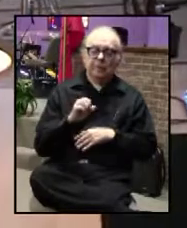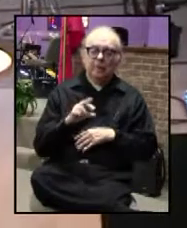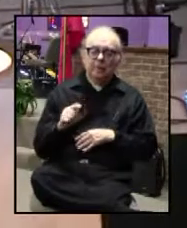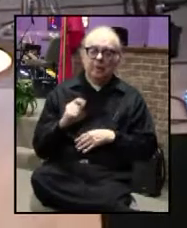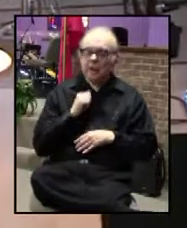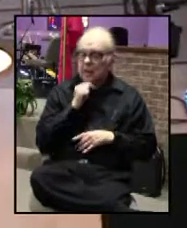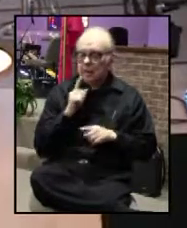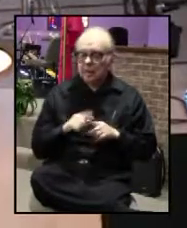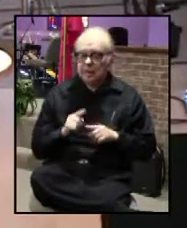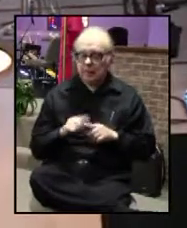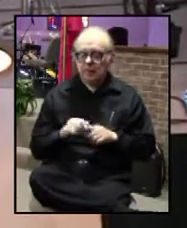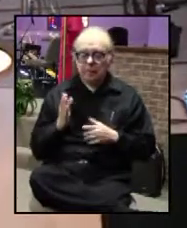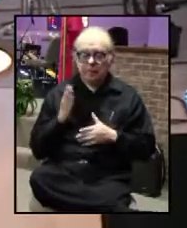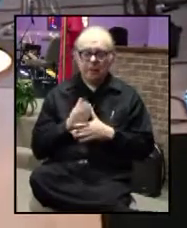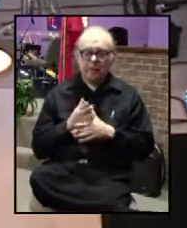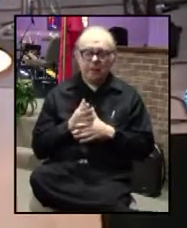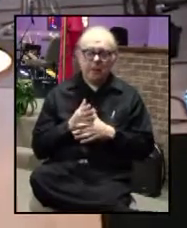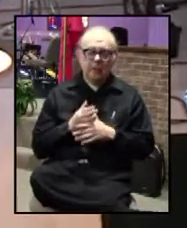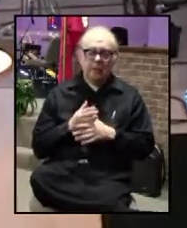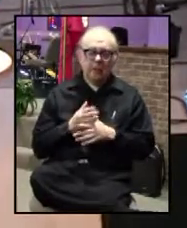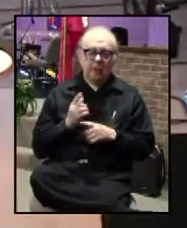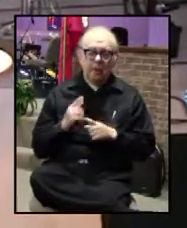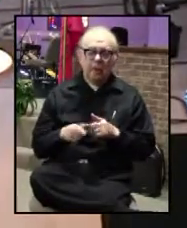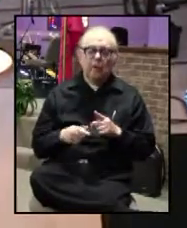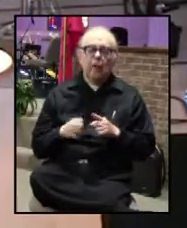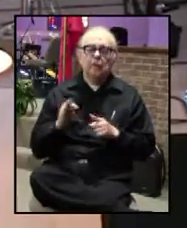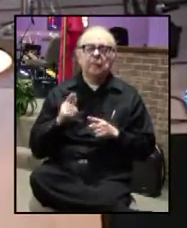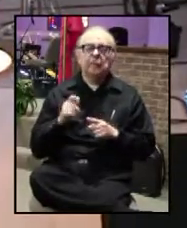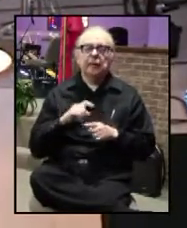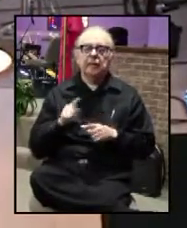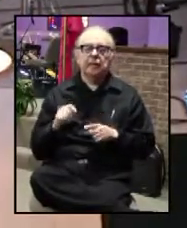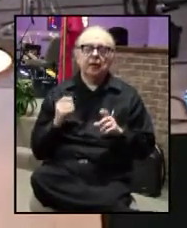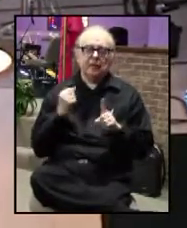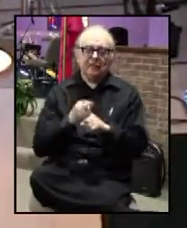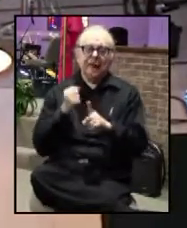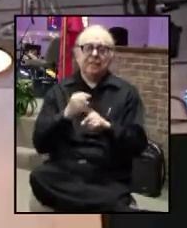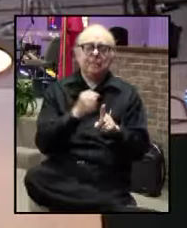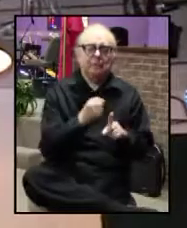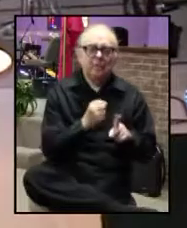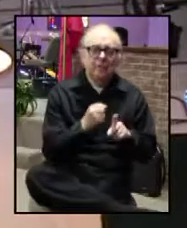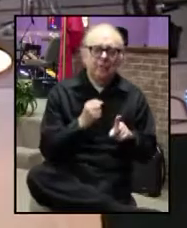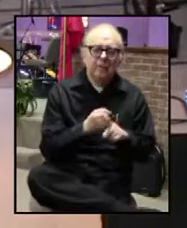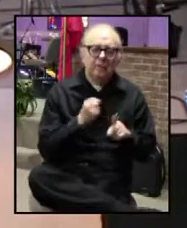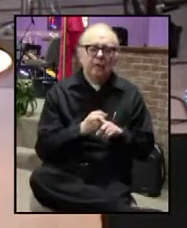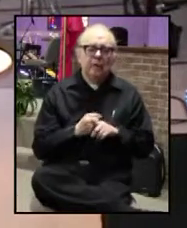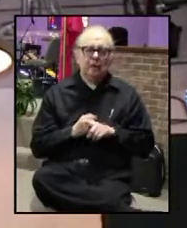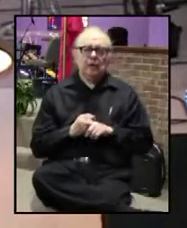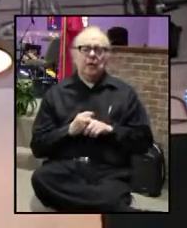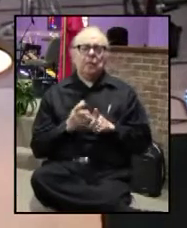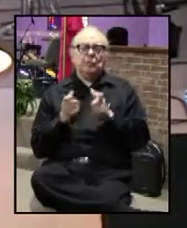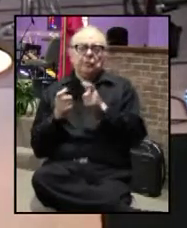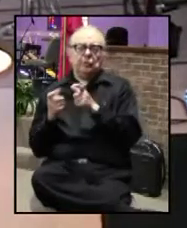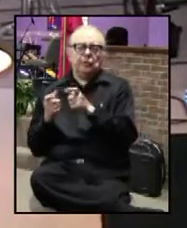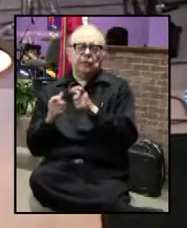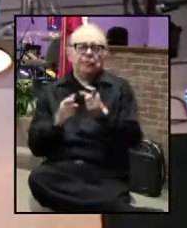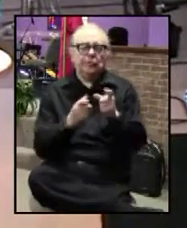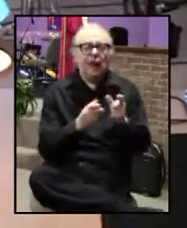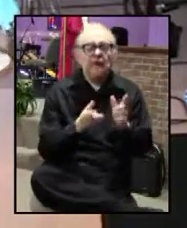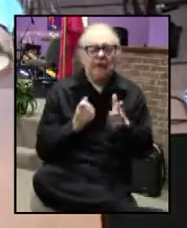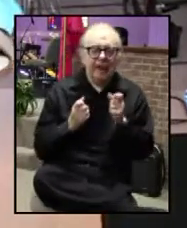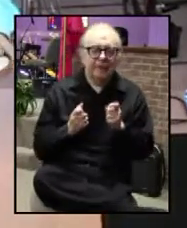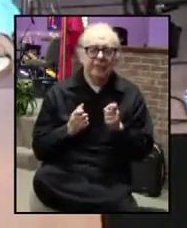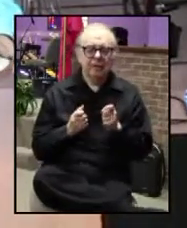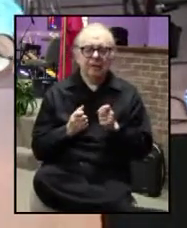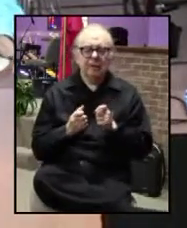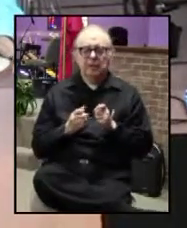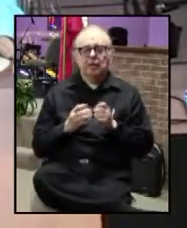count on the Nazis doing what they called a blitz attack, which was like a lightning war, a rapid plan, that they emphasized